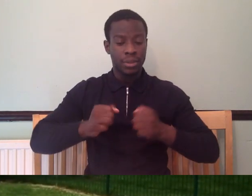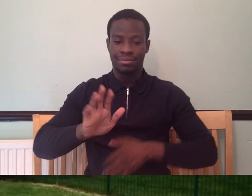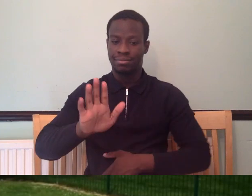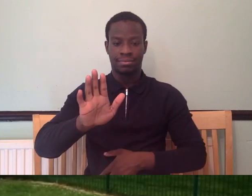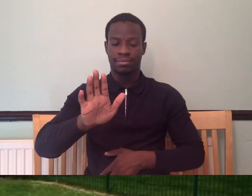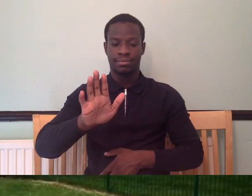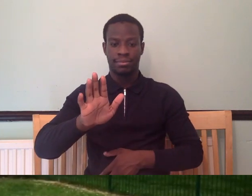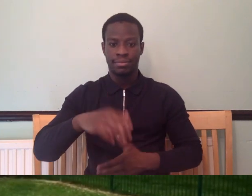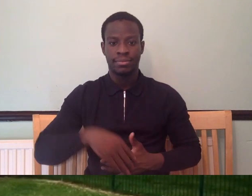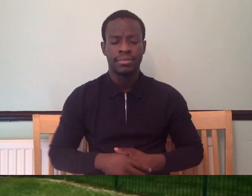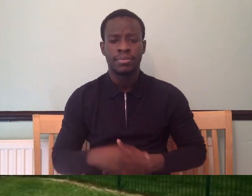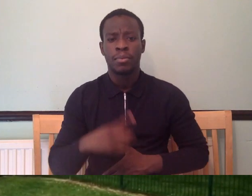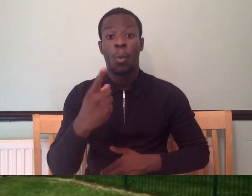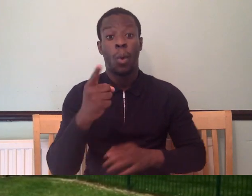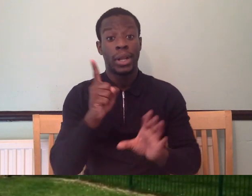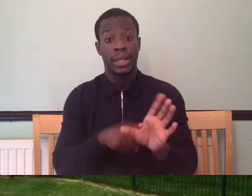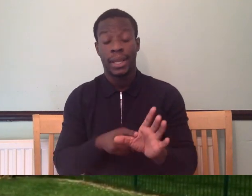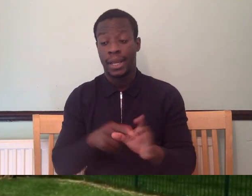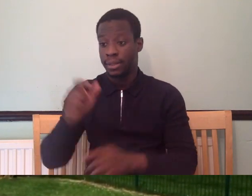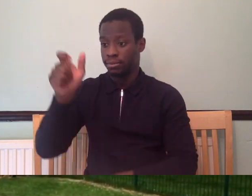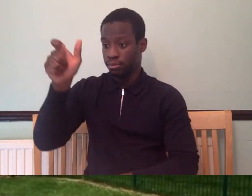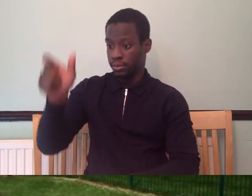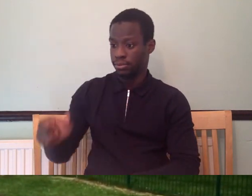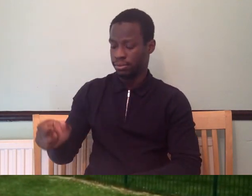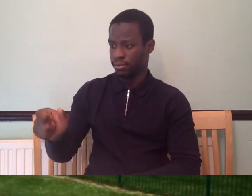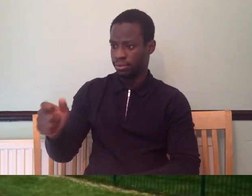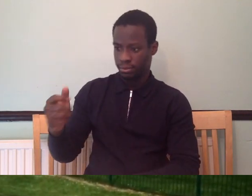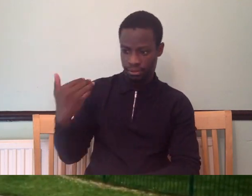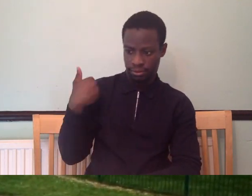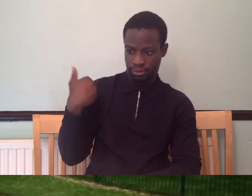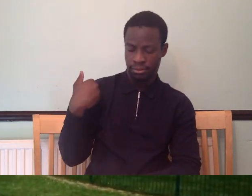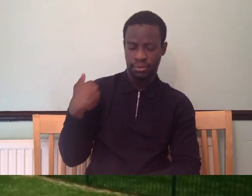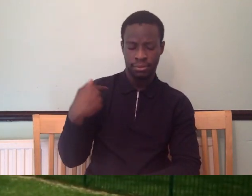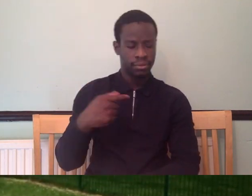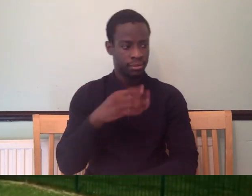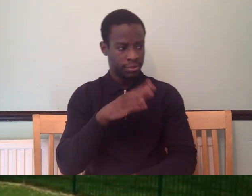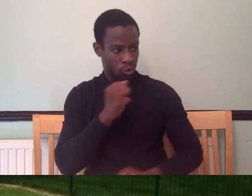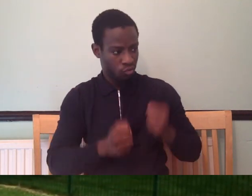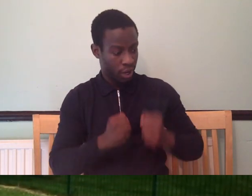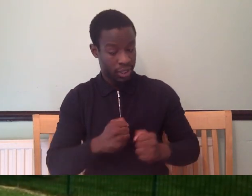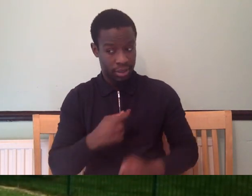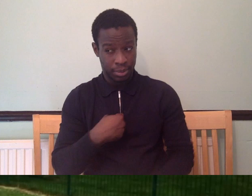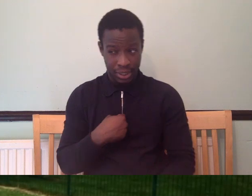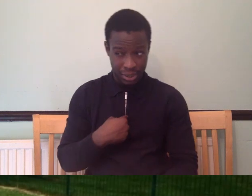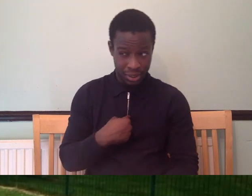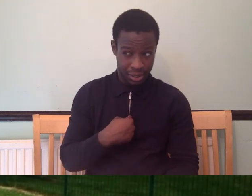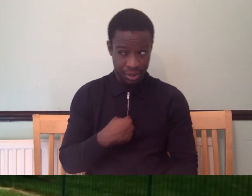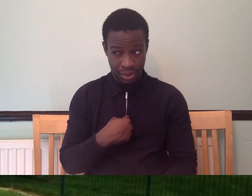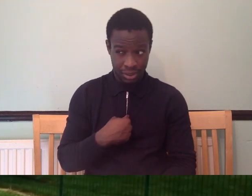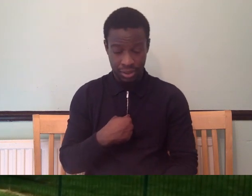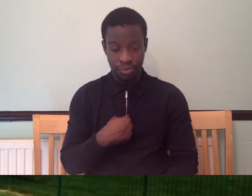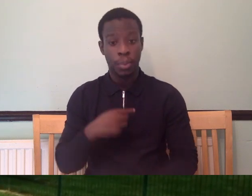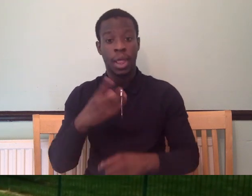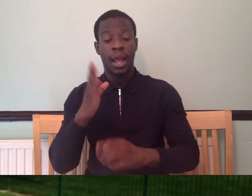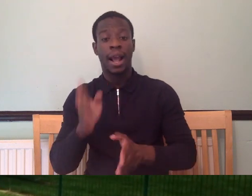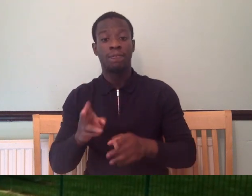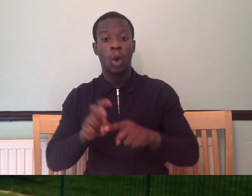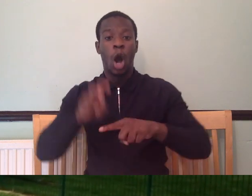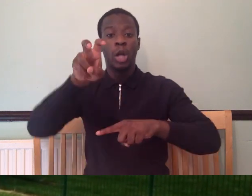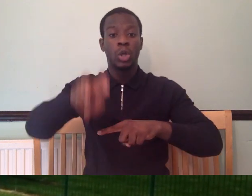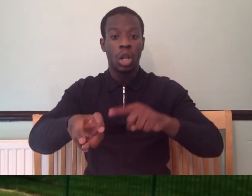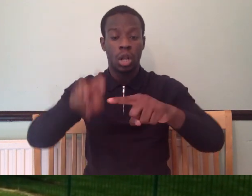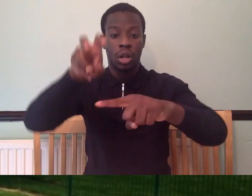running, and I was asked one year to take part in a race. I was asked to take part in the hurdles. I was fairly fast and I was good at